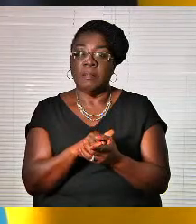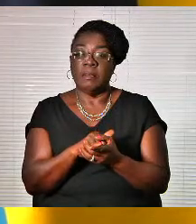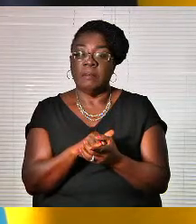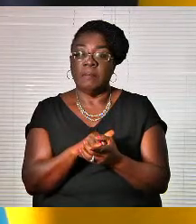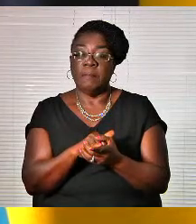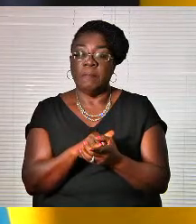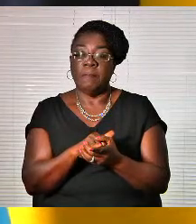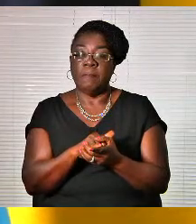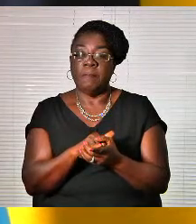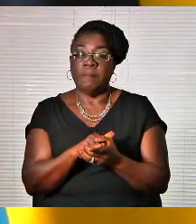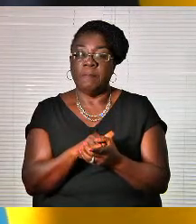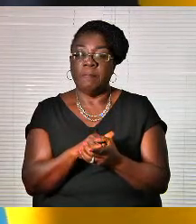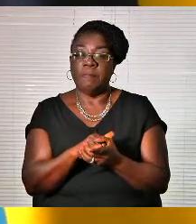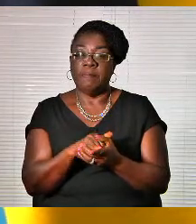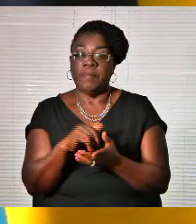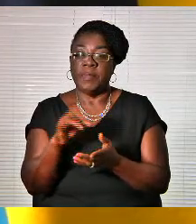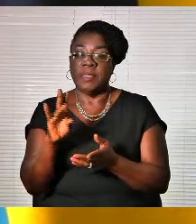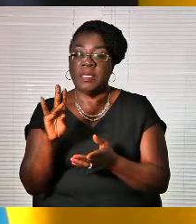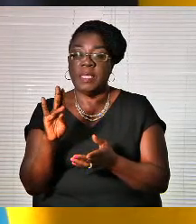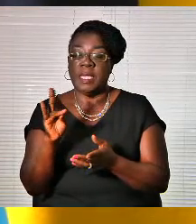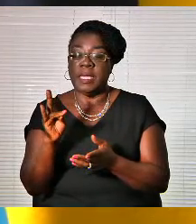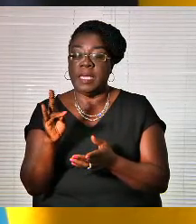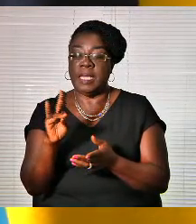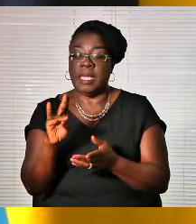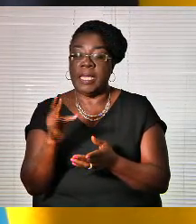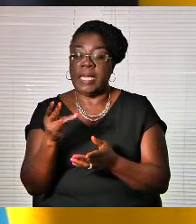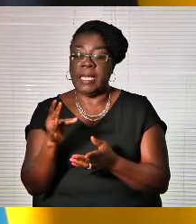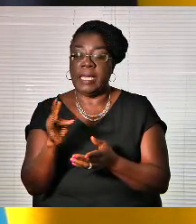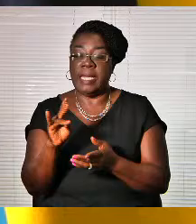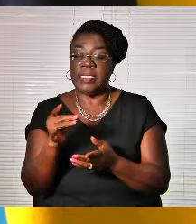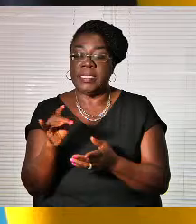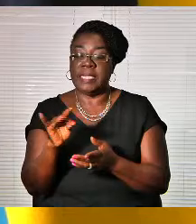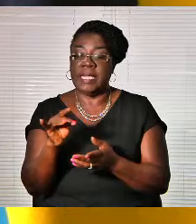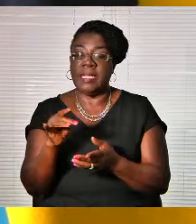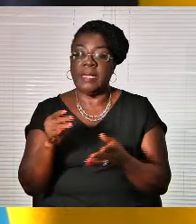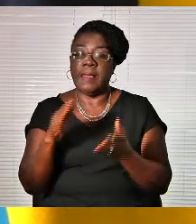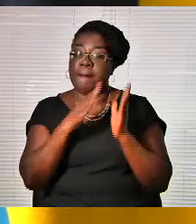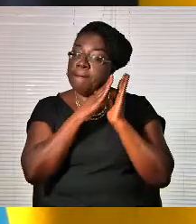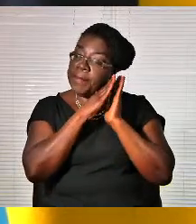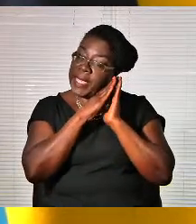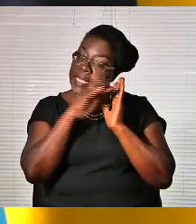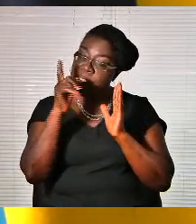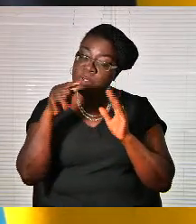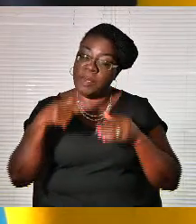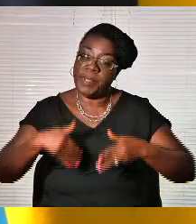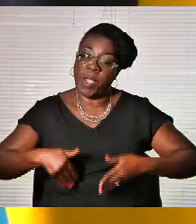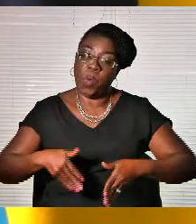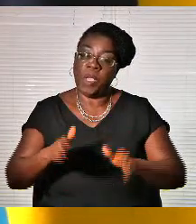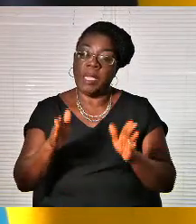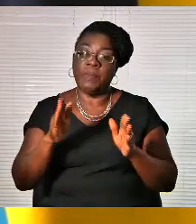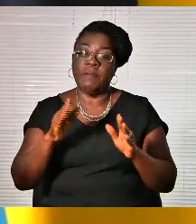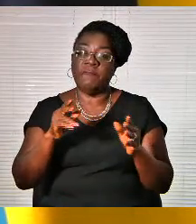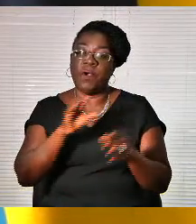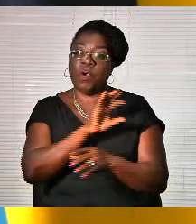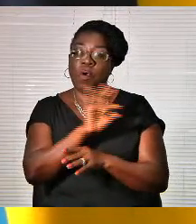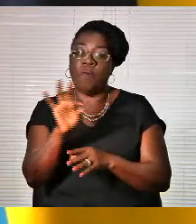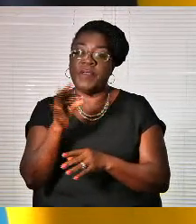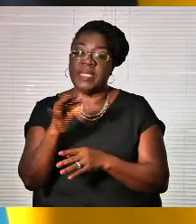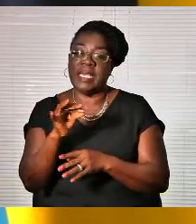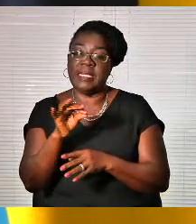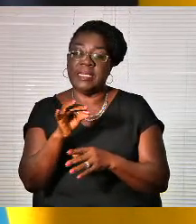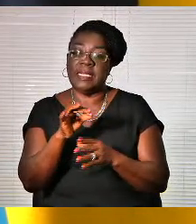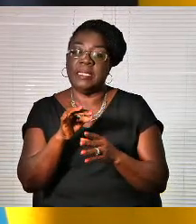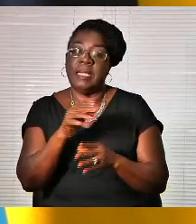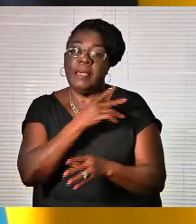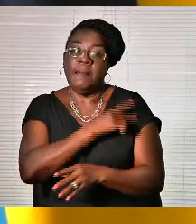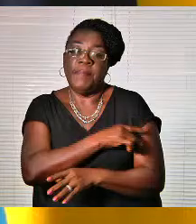that I believe 18 beds at Super Clubs Breezes were available for COVID-19 patients. Obviously, last week, the Prime Minister said